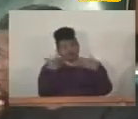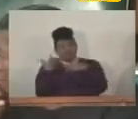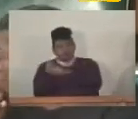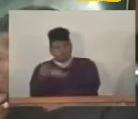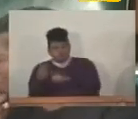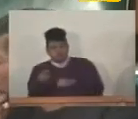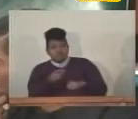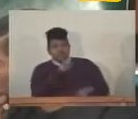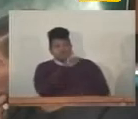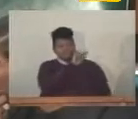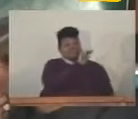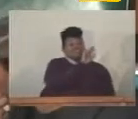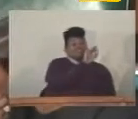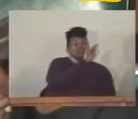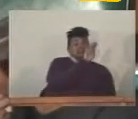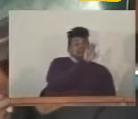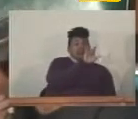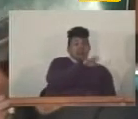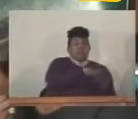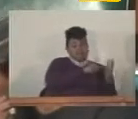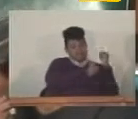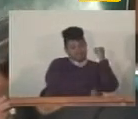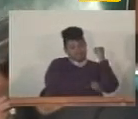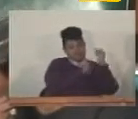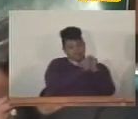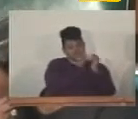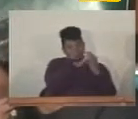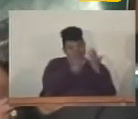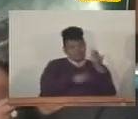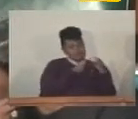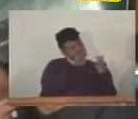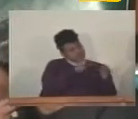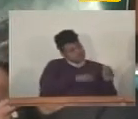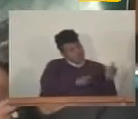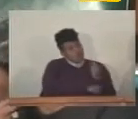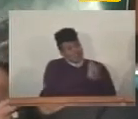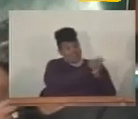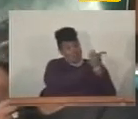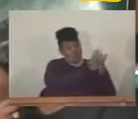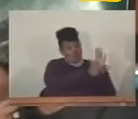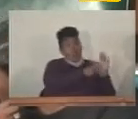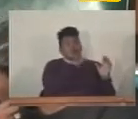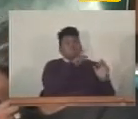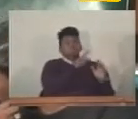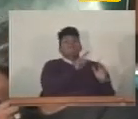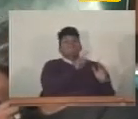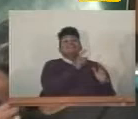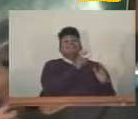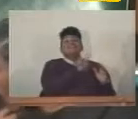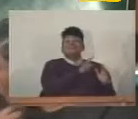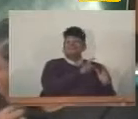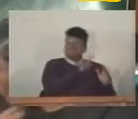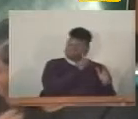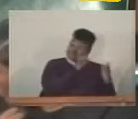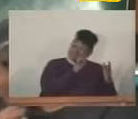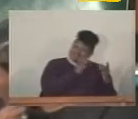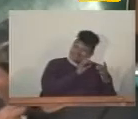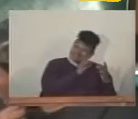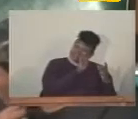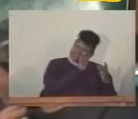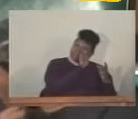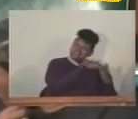that oftentimes offenses arising from the same factual matrix are tried independently in separate